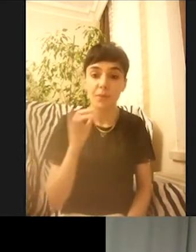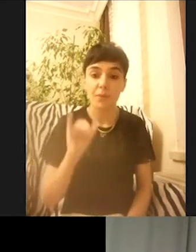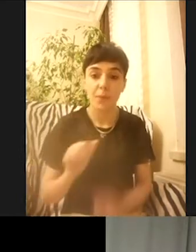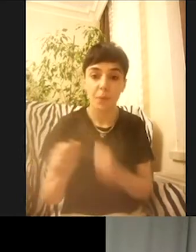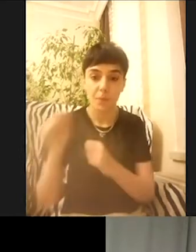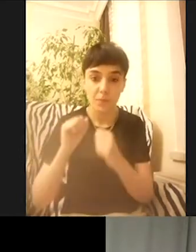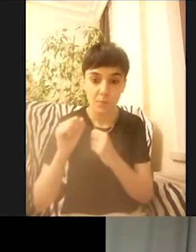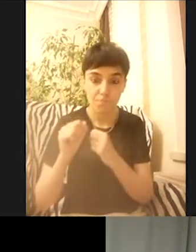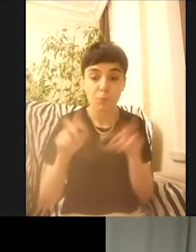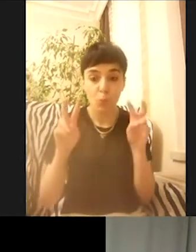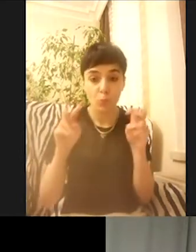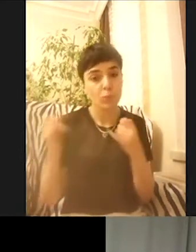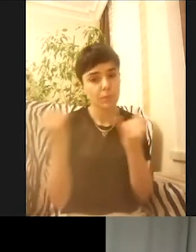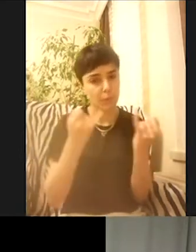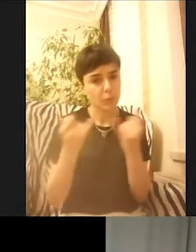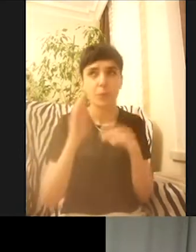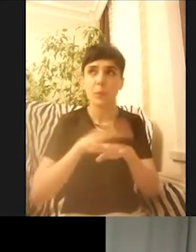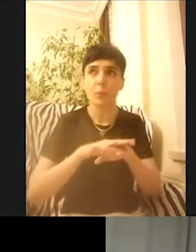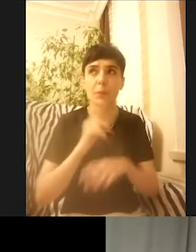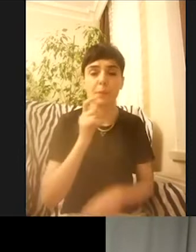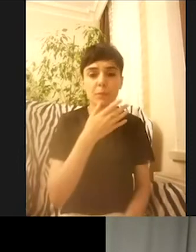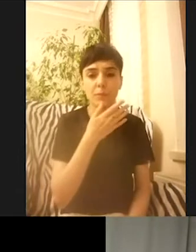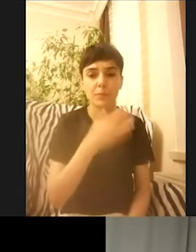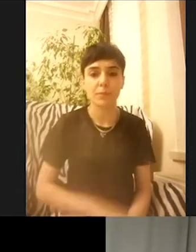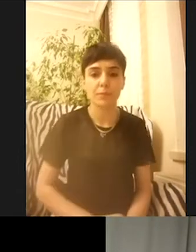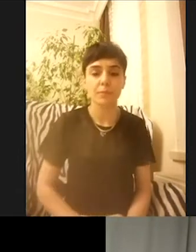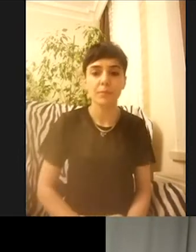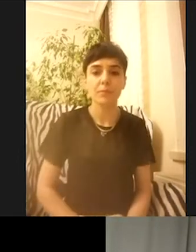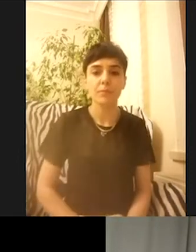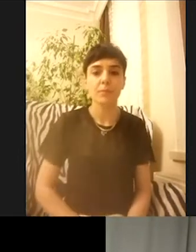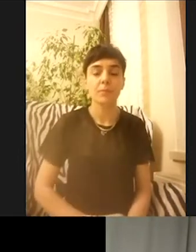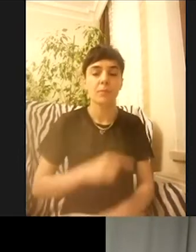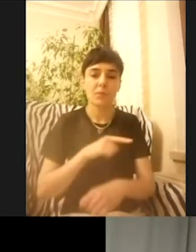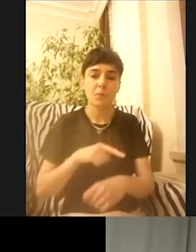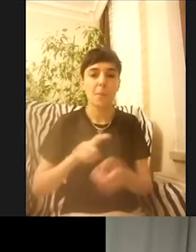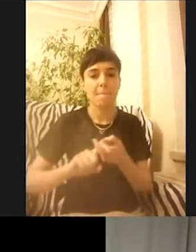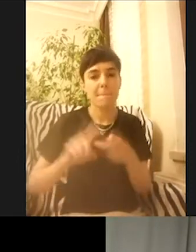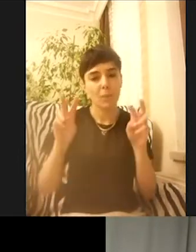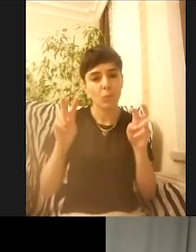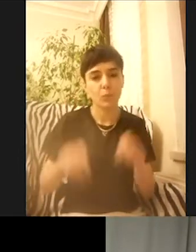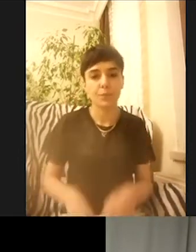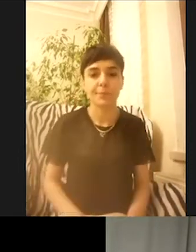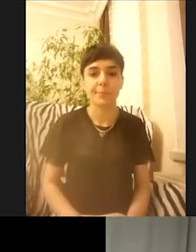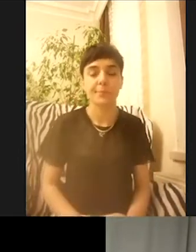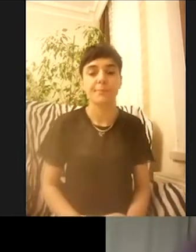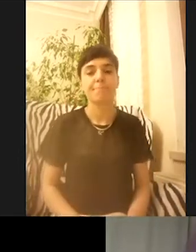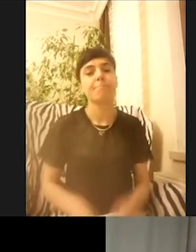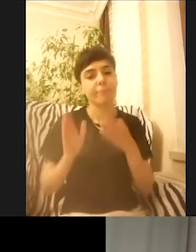terms of the topic, to go to 𝘗𝘯𝘪𝘥𝘦, because this idea, right, of the European